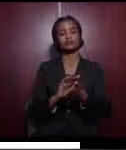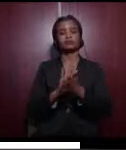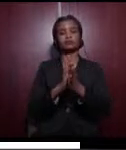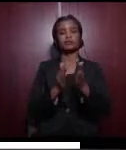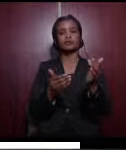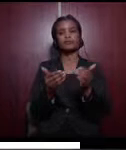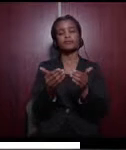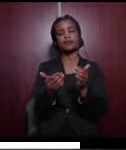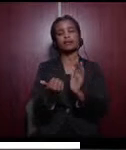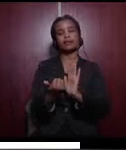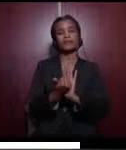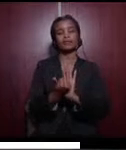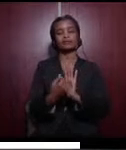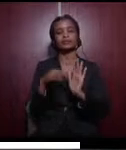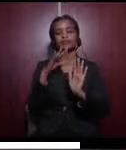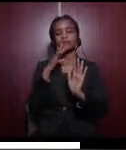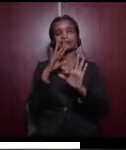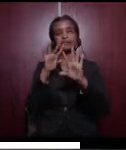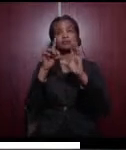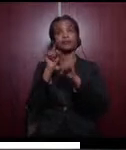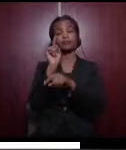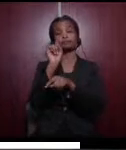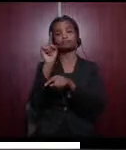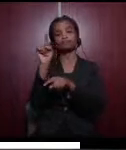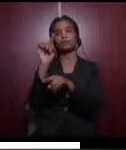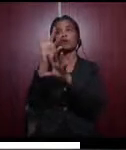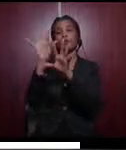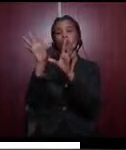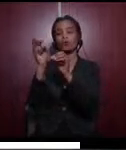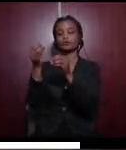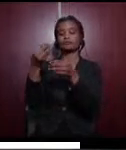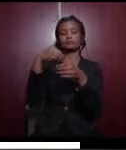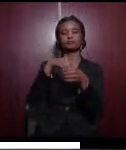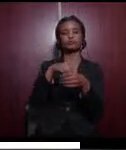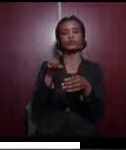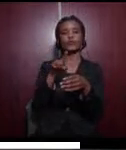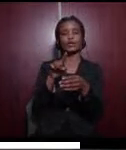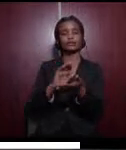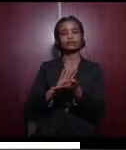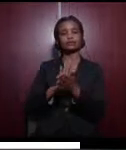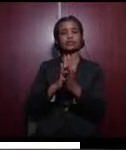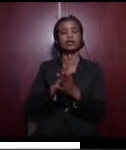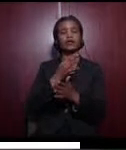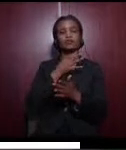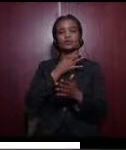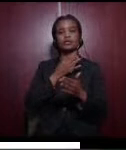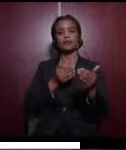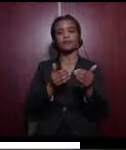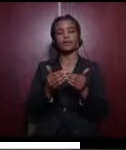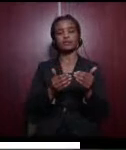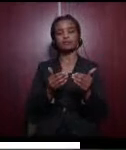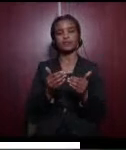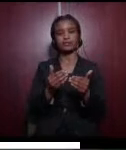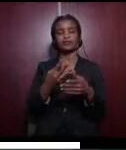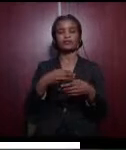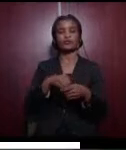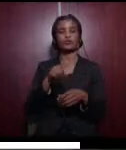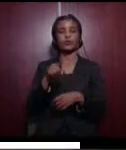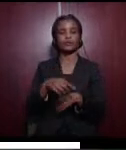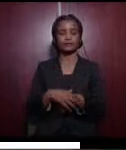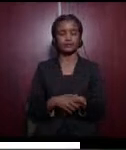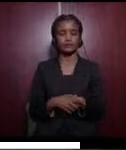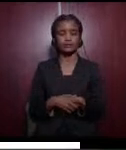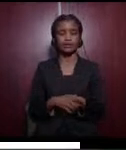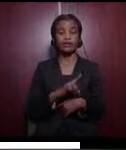enjoin all the departments to contribute towards disaster risk management. But now, as we all know it, or as we might have seen, that